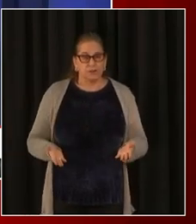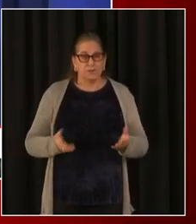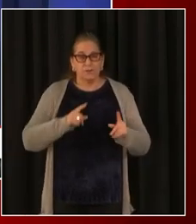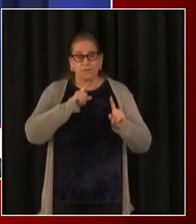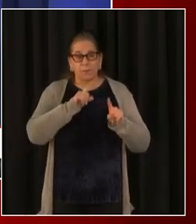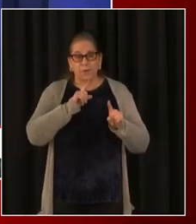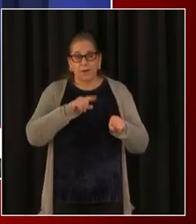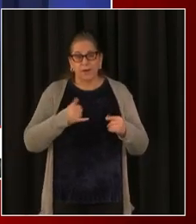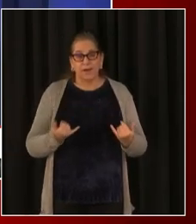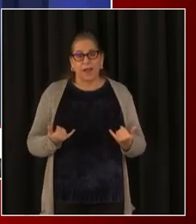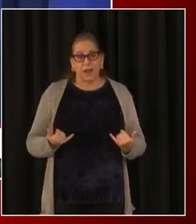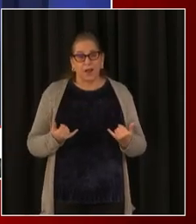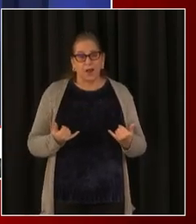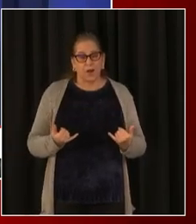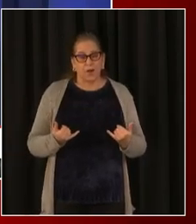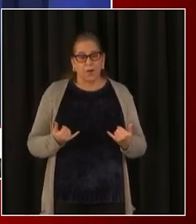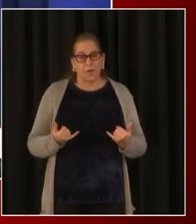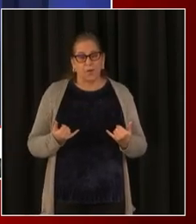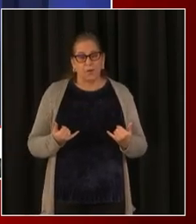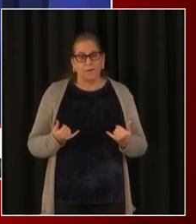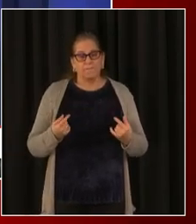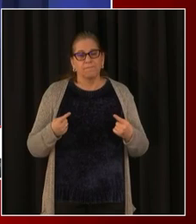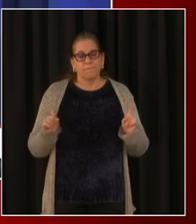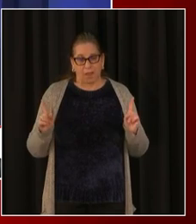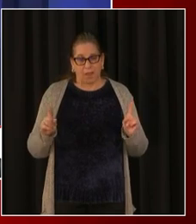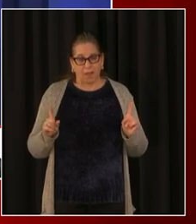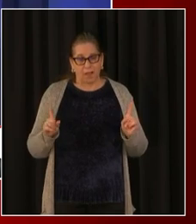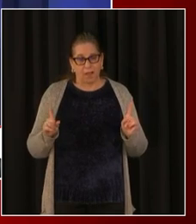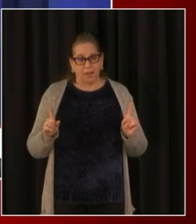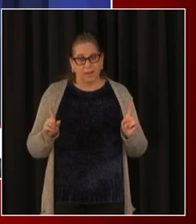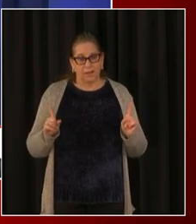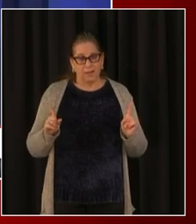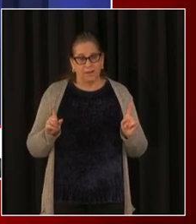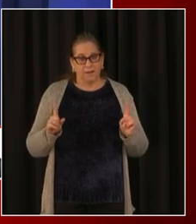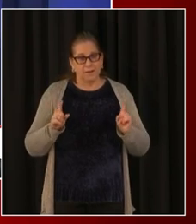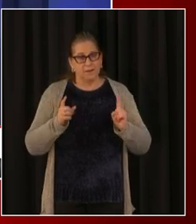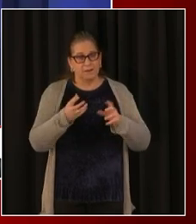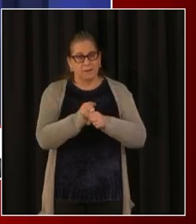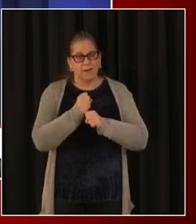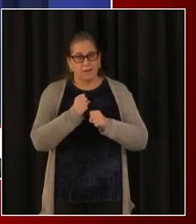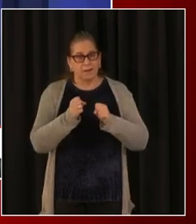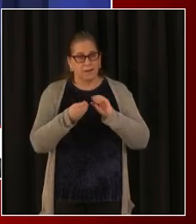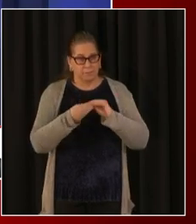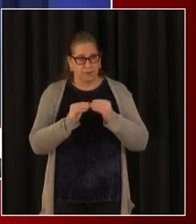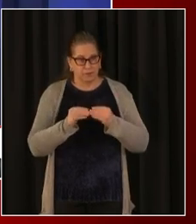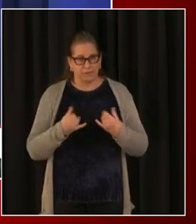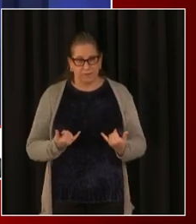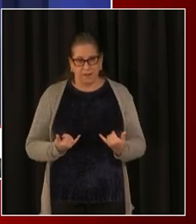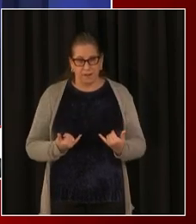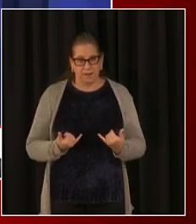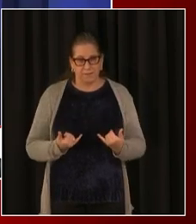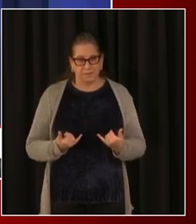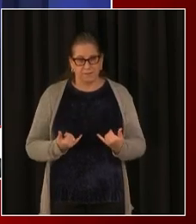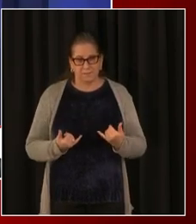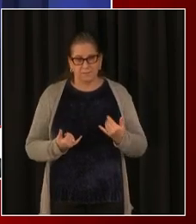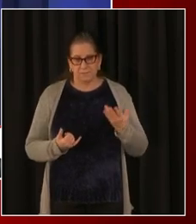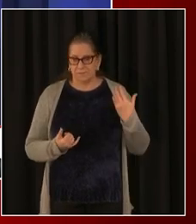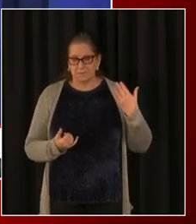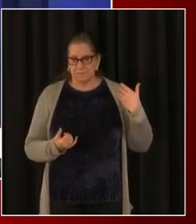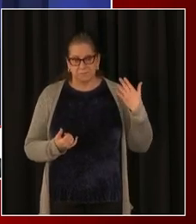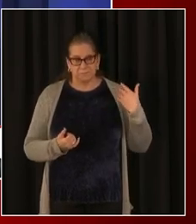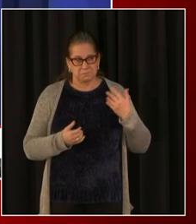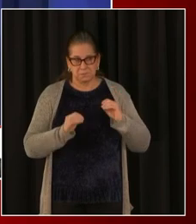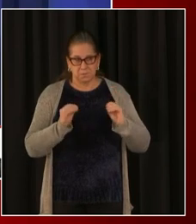some meaningful data on wastage, but I don't have providers who are reporting to me wastage. So when I hear anecdotal things